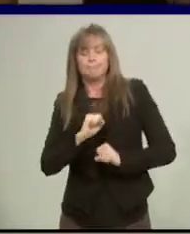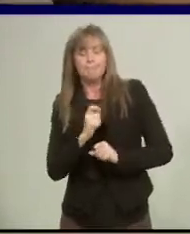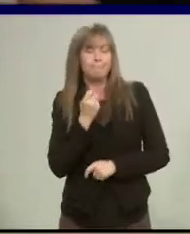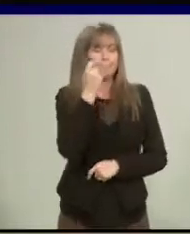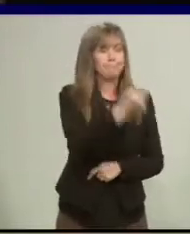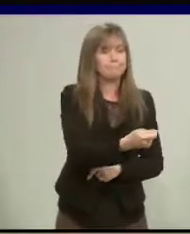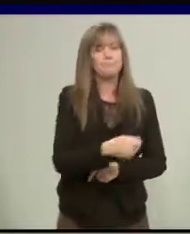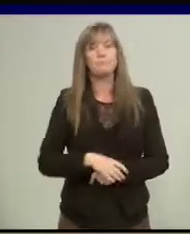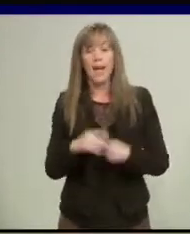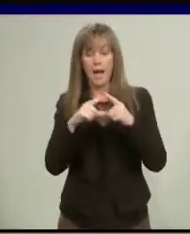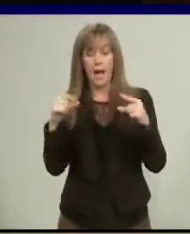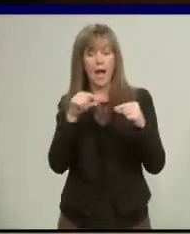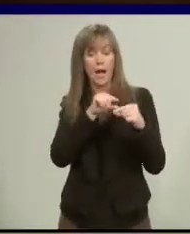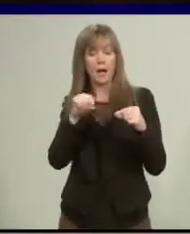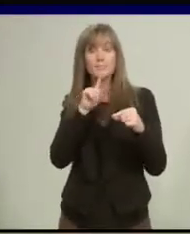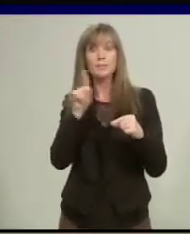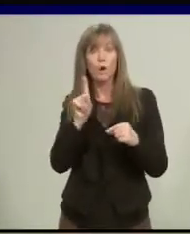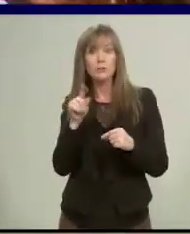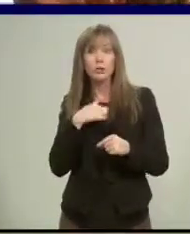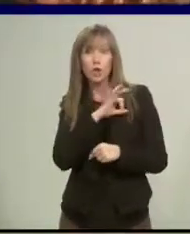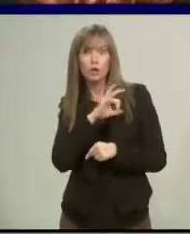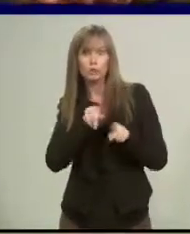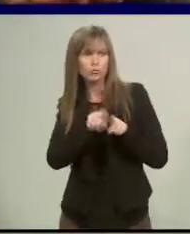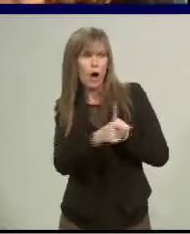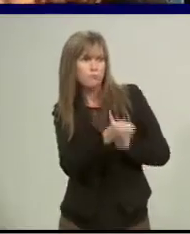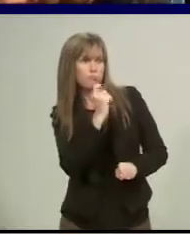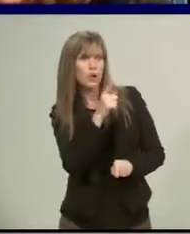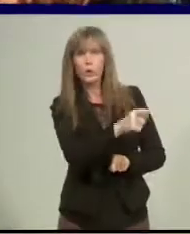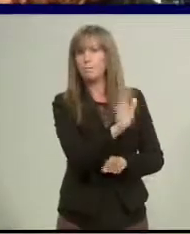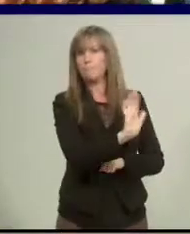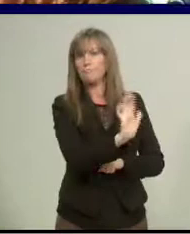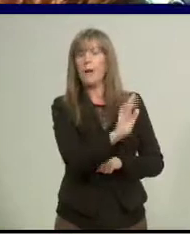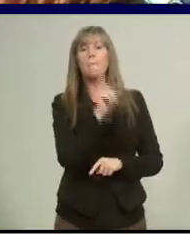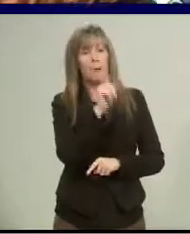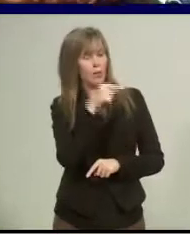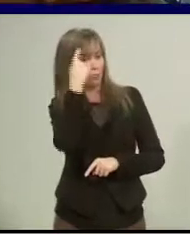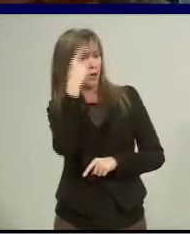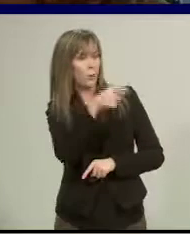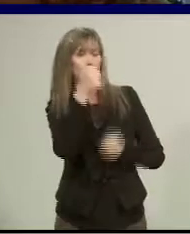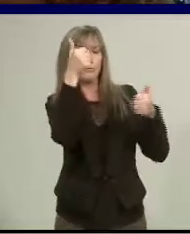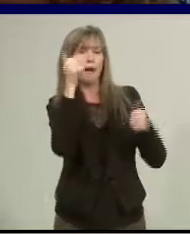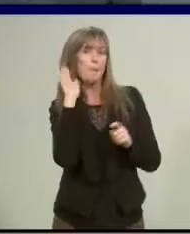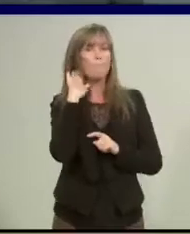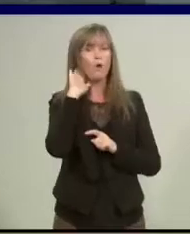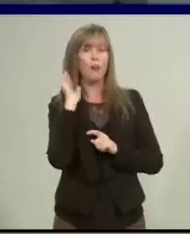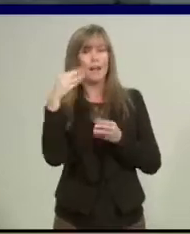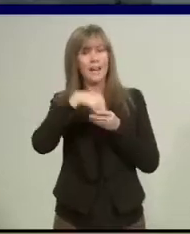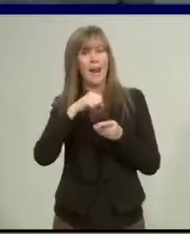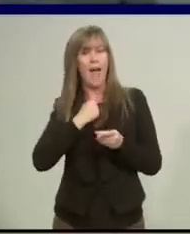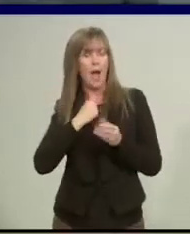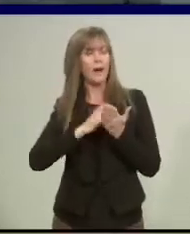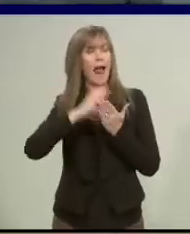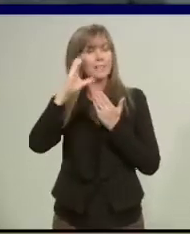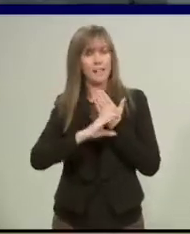card simply says, "This is not a pickup line, but we think you'd make a great model for our calendar." CTV's